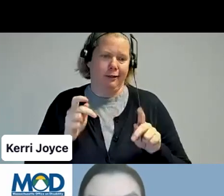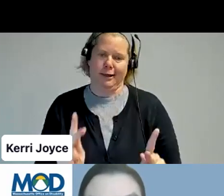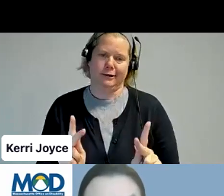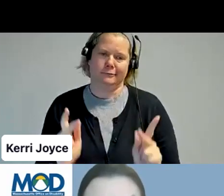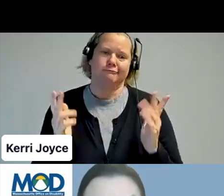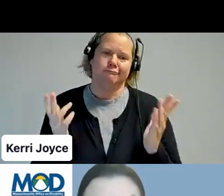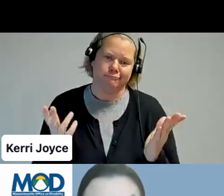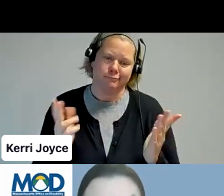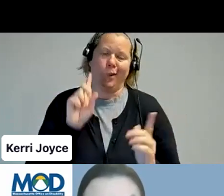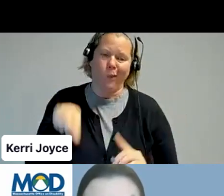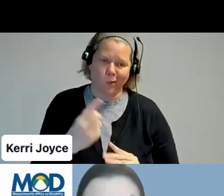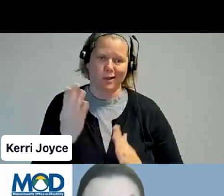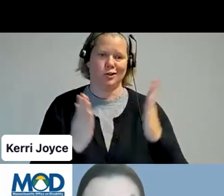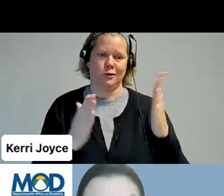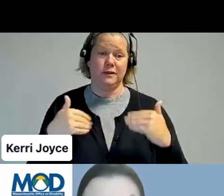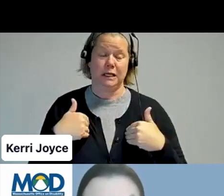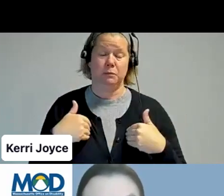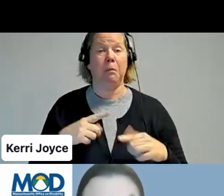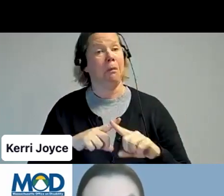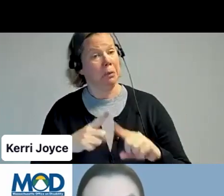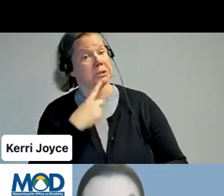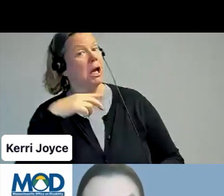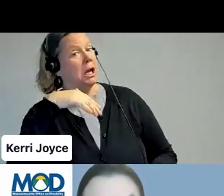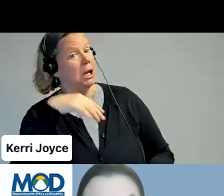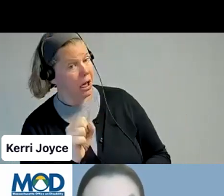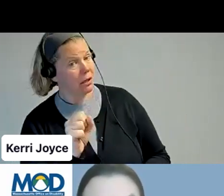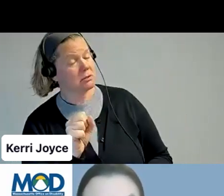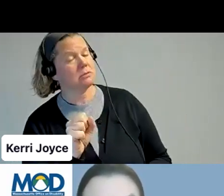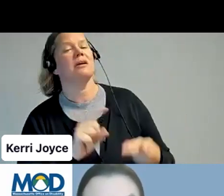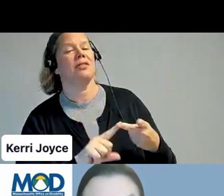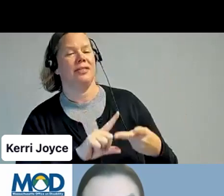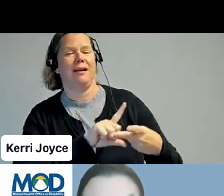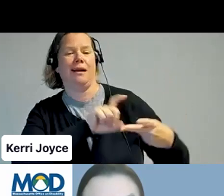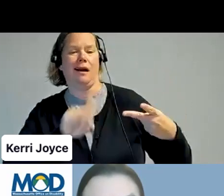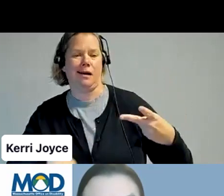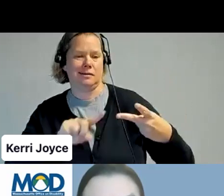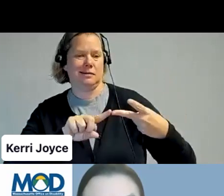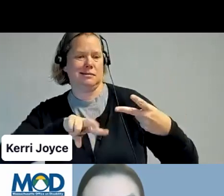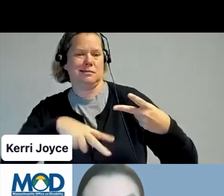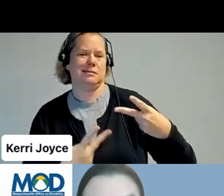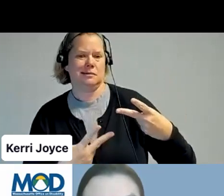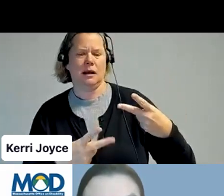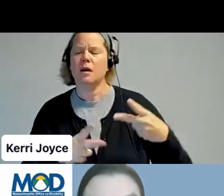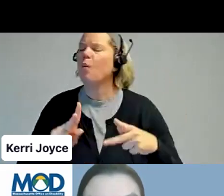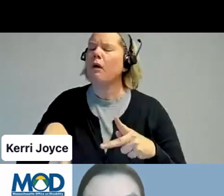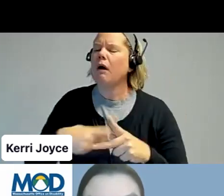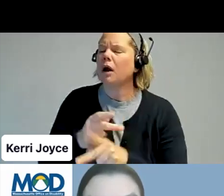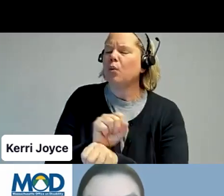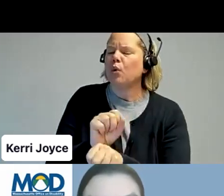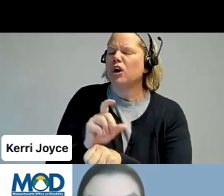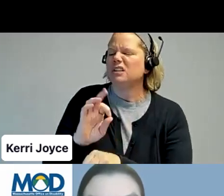except service animals. If they say yes, then you continue to the next question. What work or tasks has the